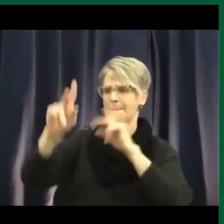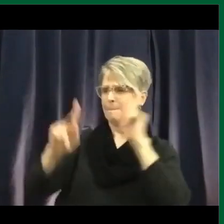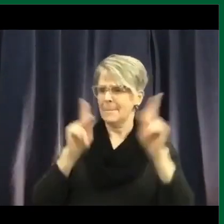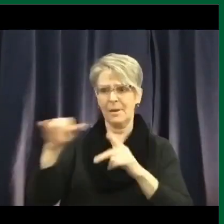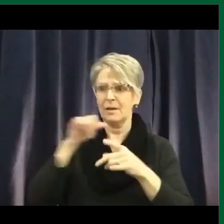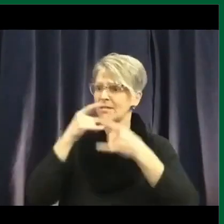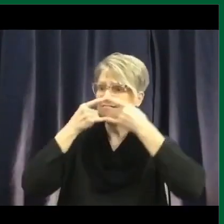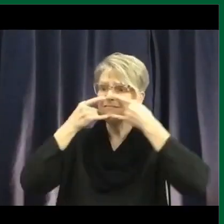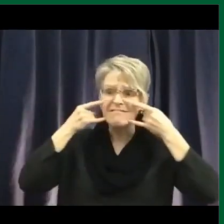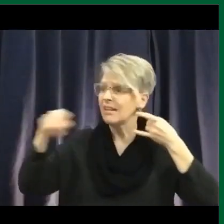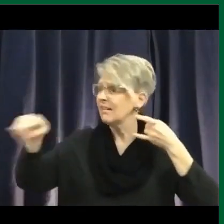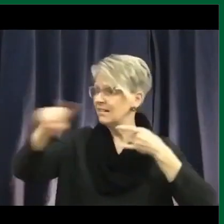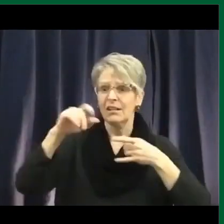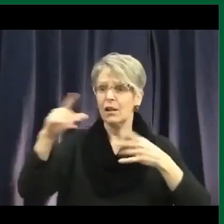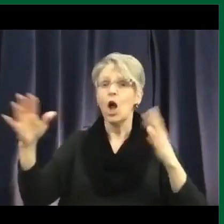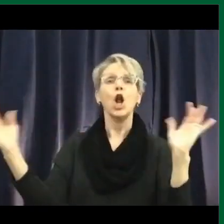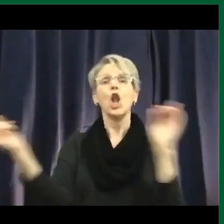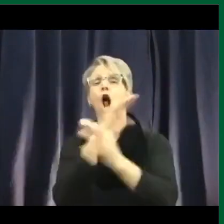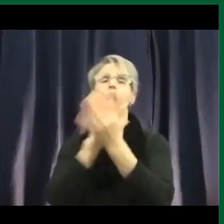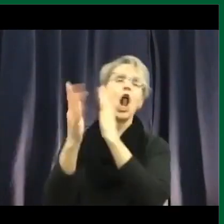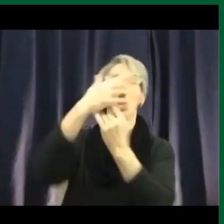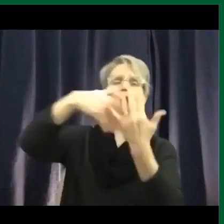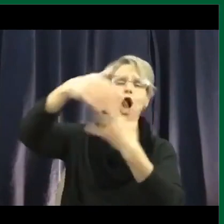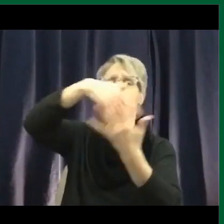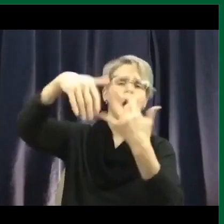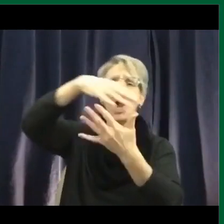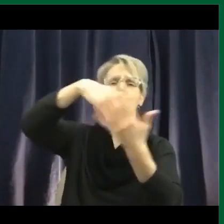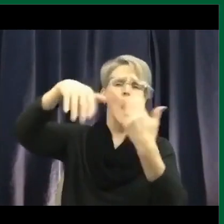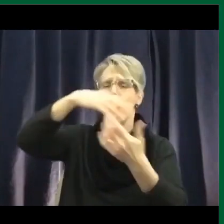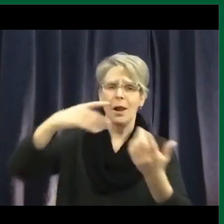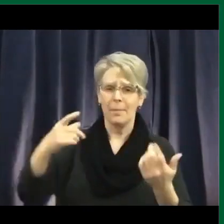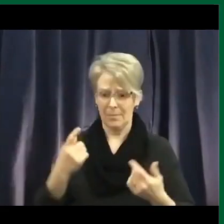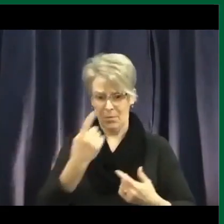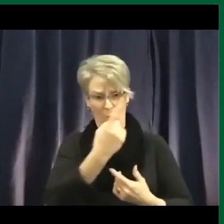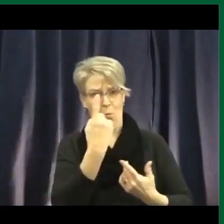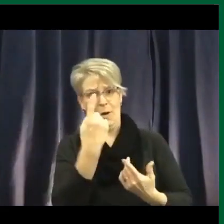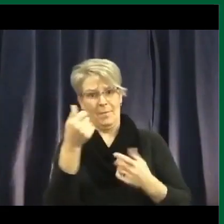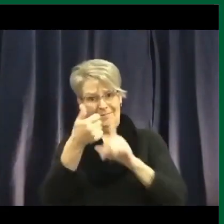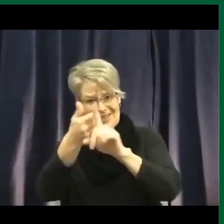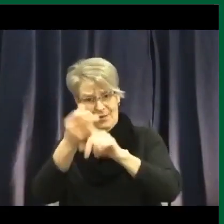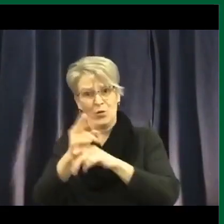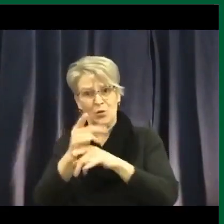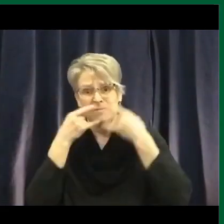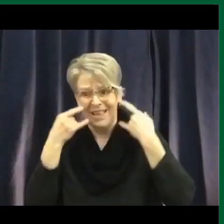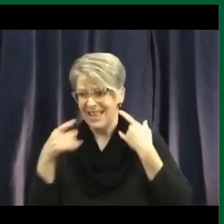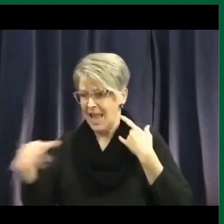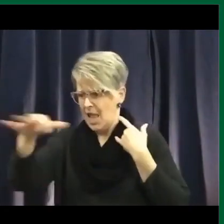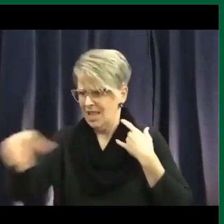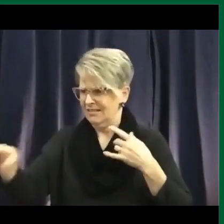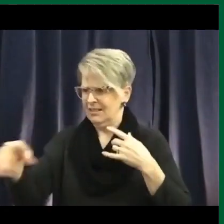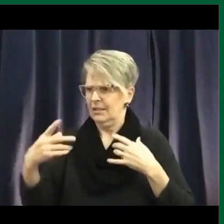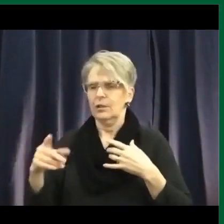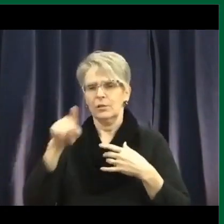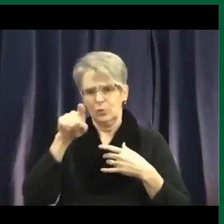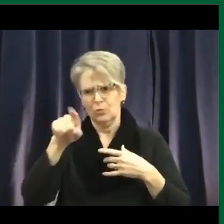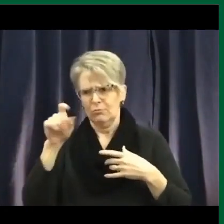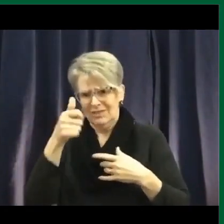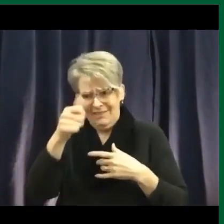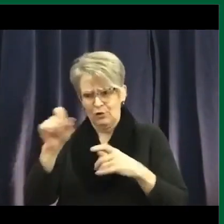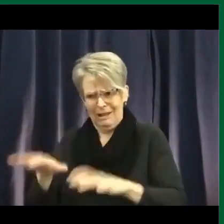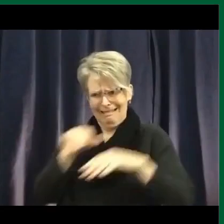wearing a mask to protect you, even though you are not wearing you are wearing a mask, that is not somewhere you should be.